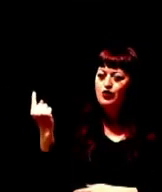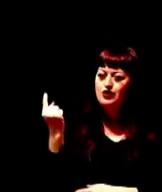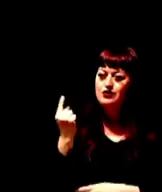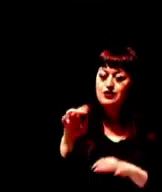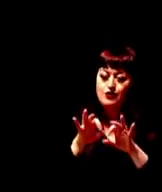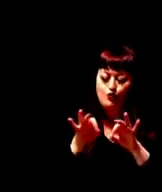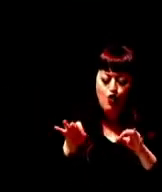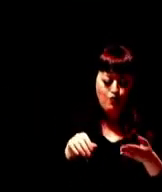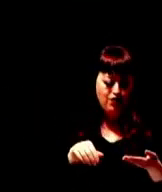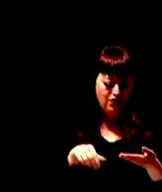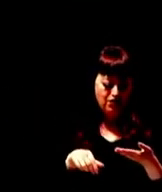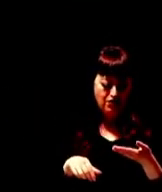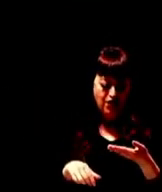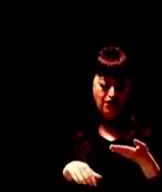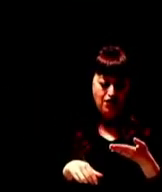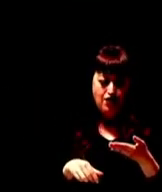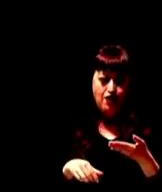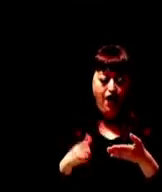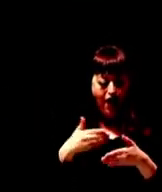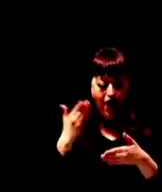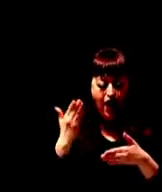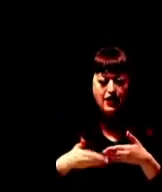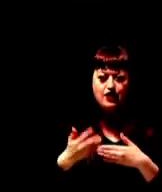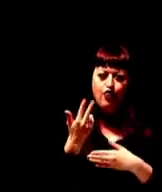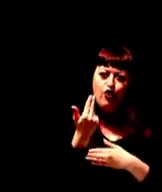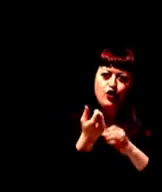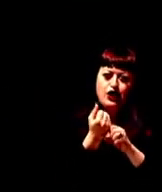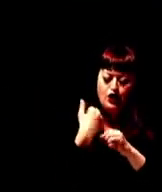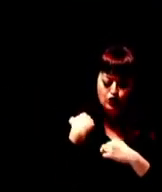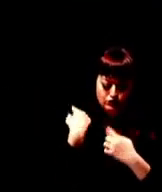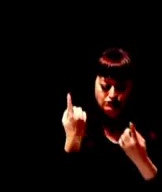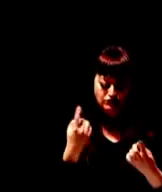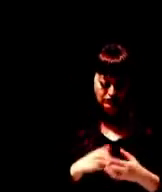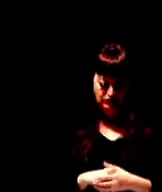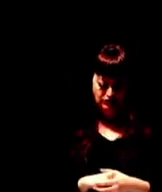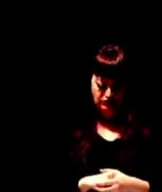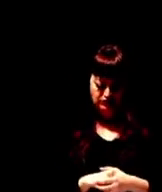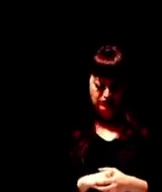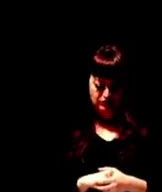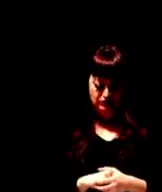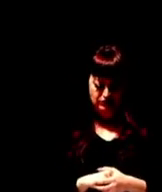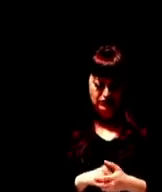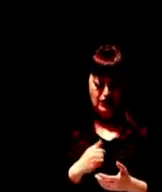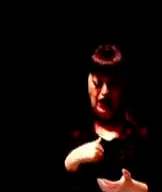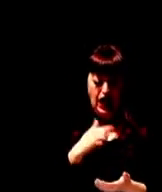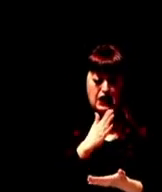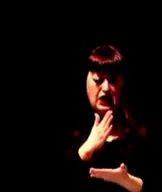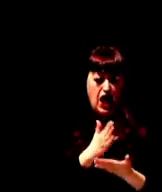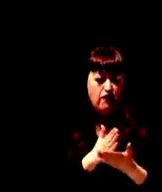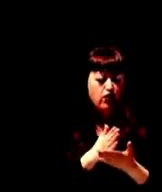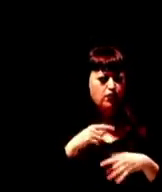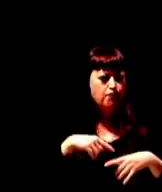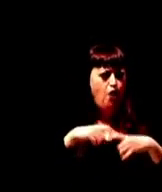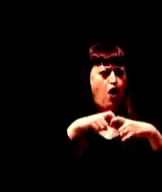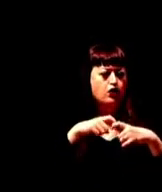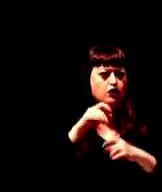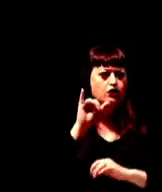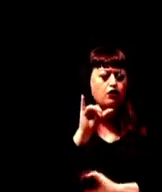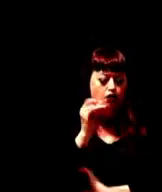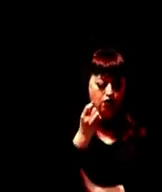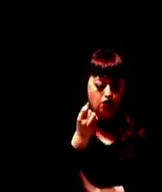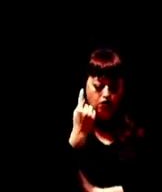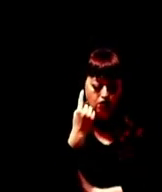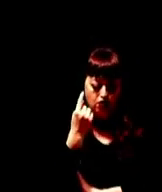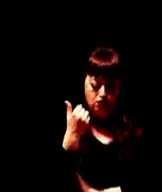a diploma marking the grand conclusion of our 13-year journey. But never did I stop and realize that,